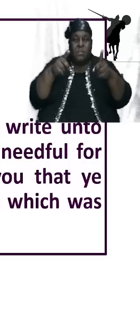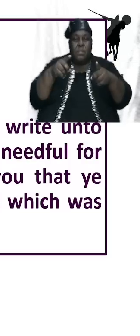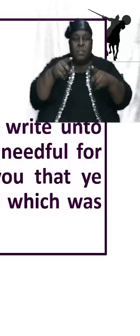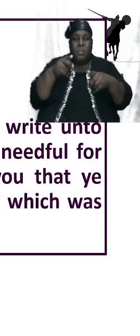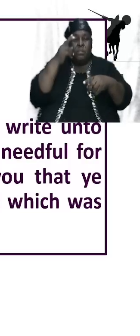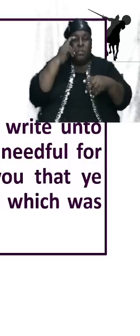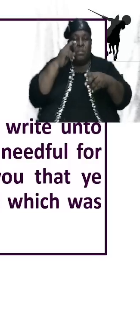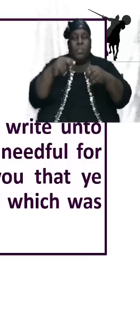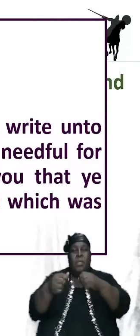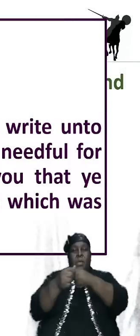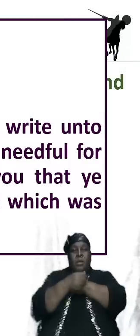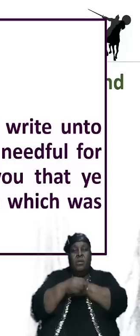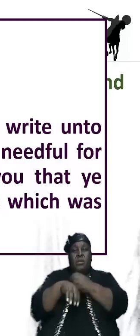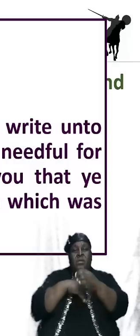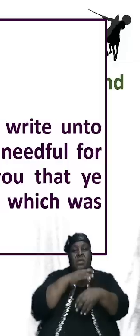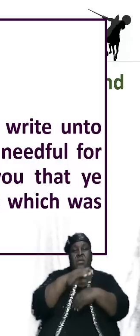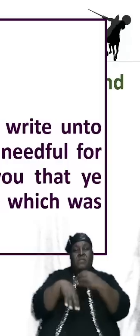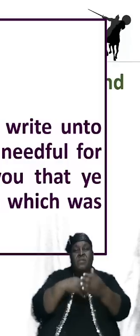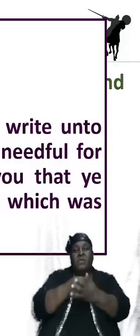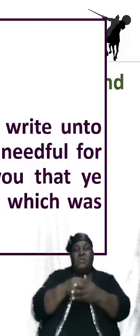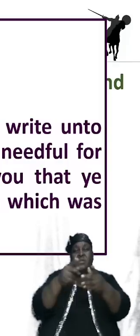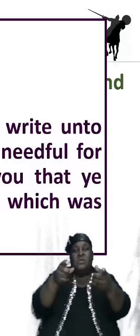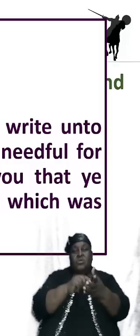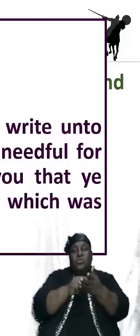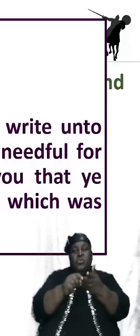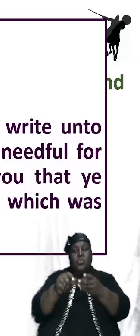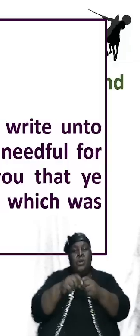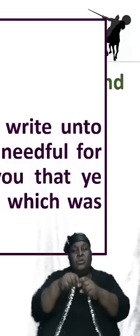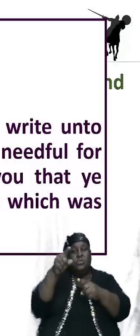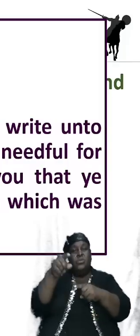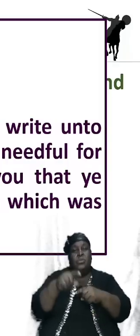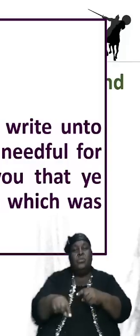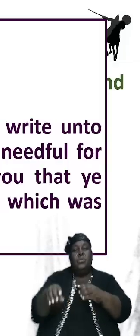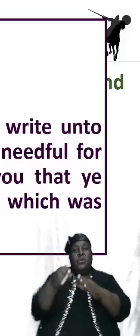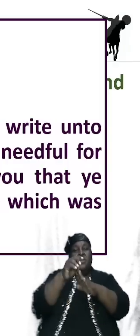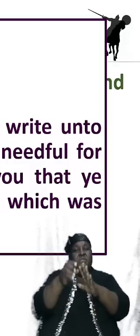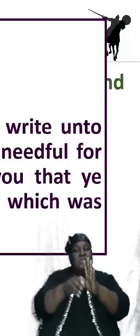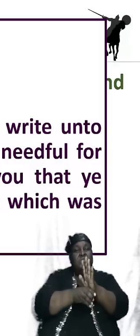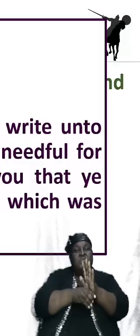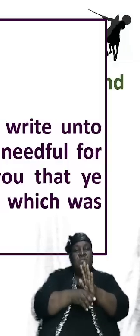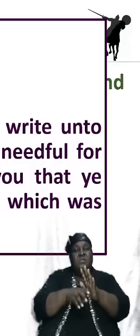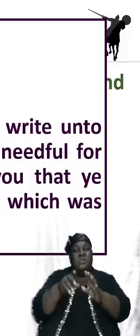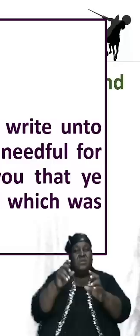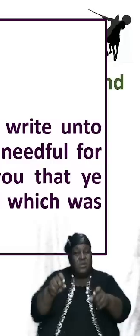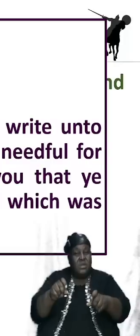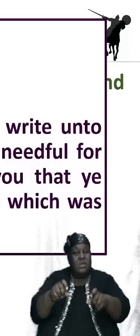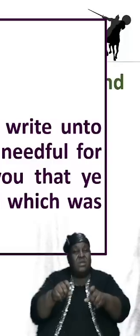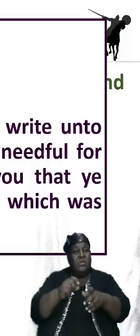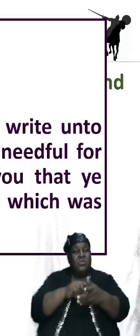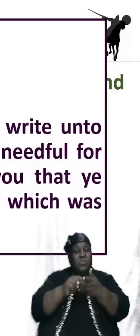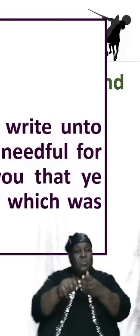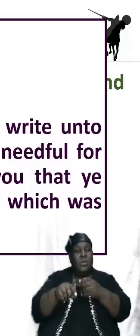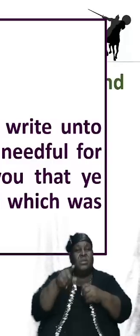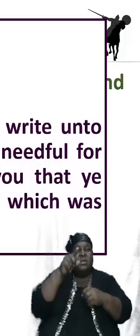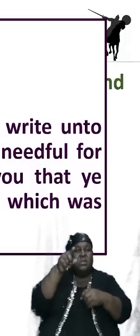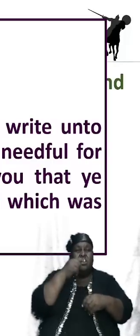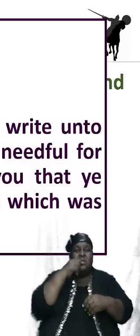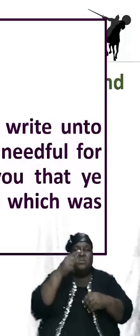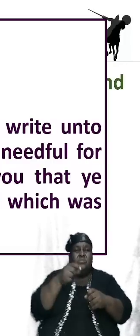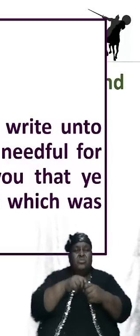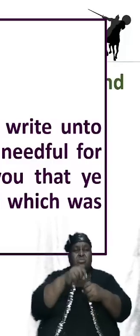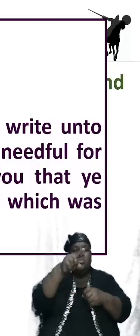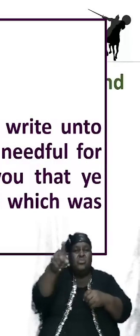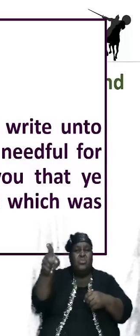beloved, when I gave all diligence to write unto you of the common salvation, it was needful for me to write unto you and to exhort you that you